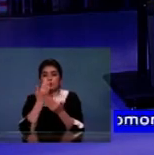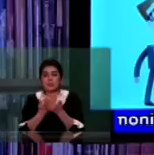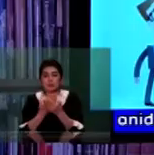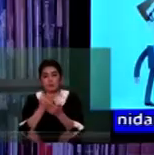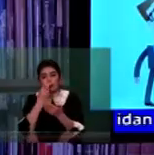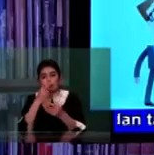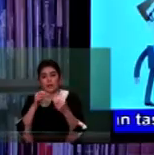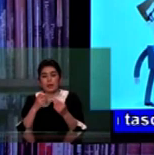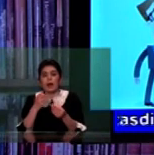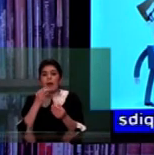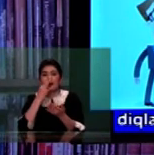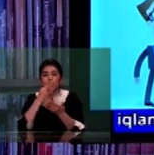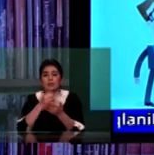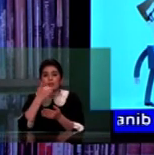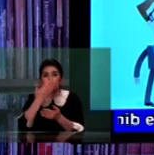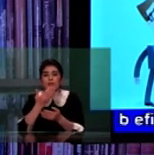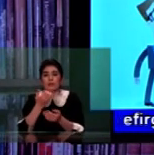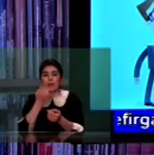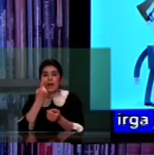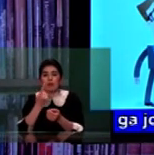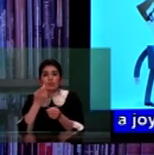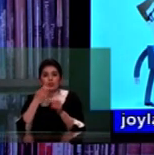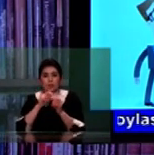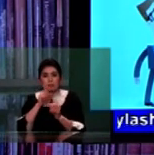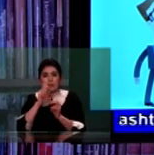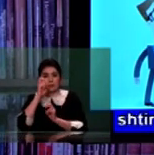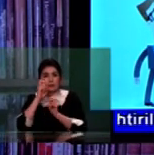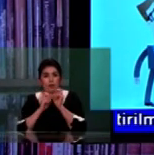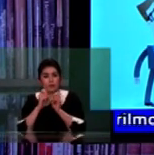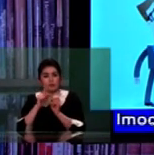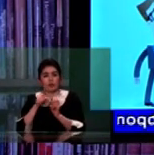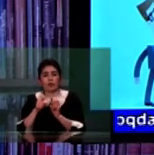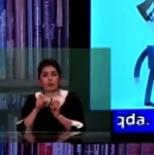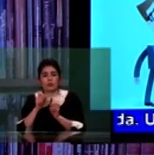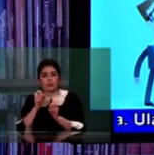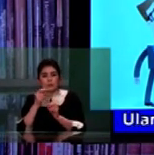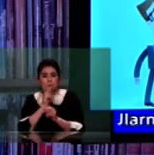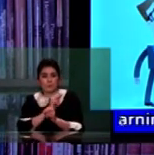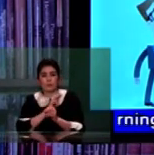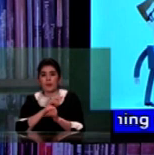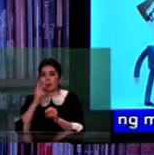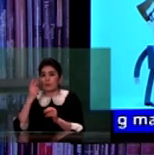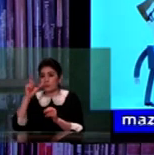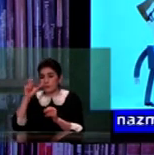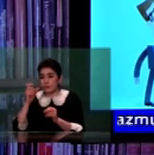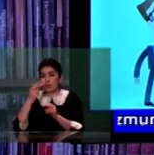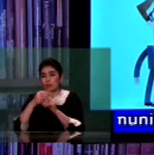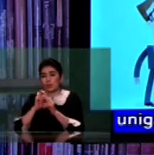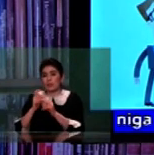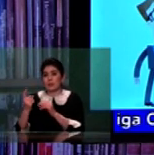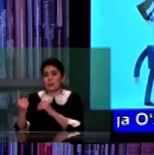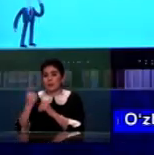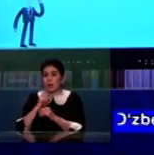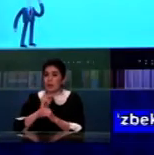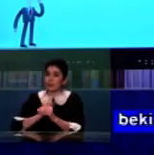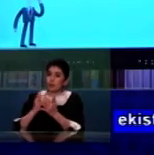chiqaylik. Aytaylik, siz bir zavodning boshqaruvchisisiz. Ikkita ishchini ishga olmoqchisiz. Ularga vazifa berdik,